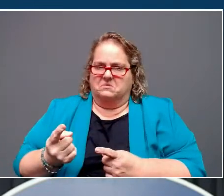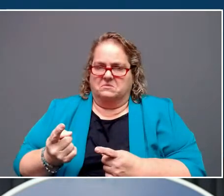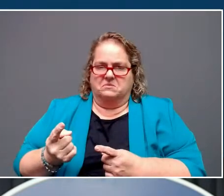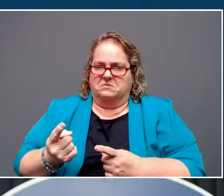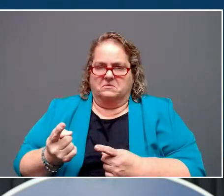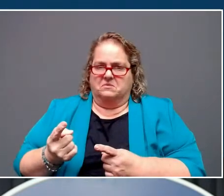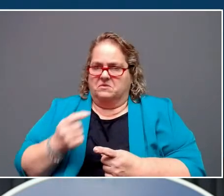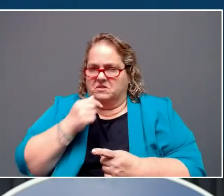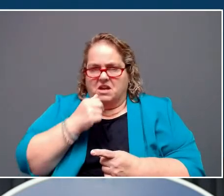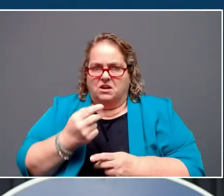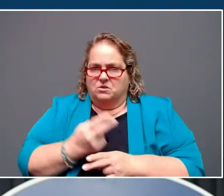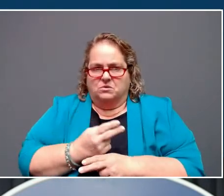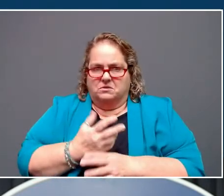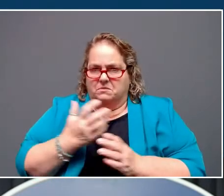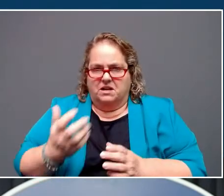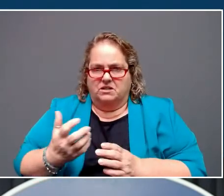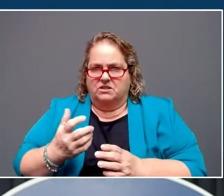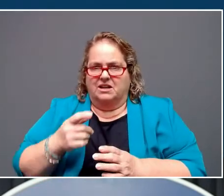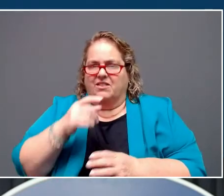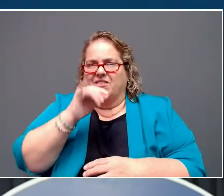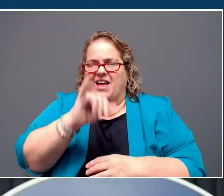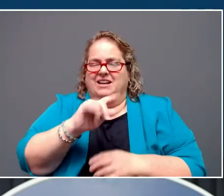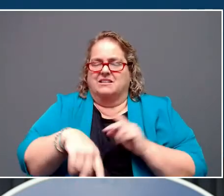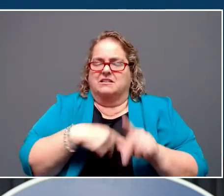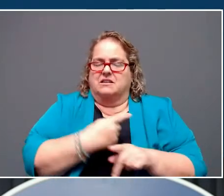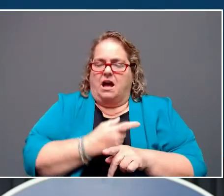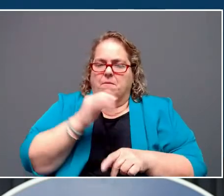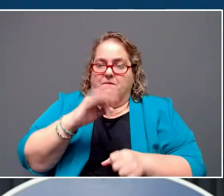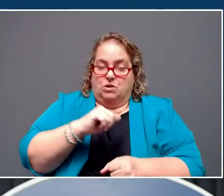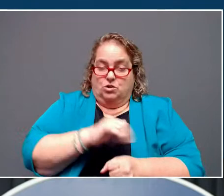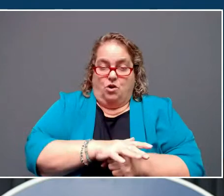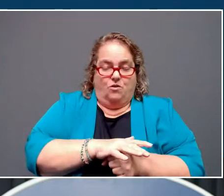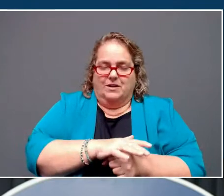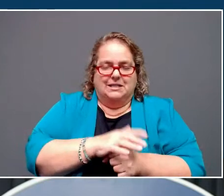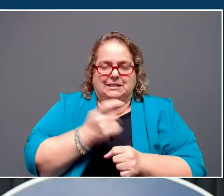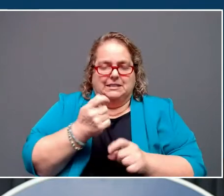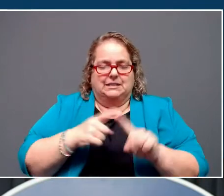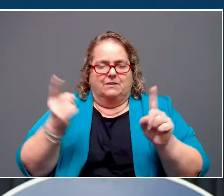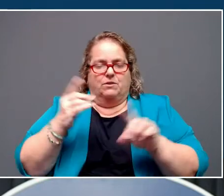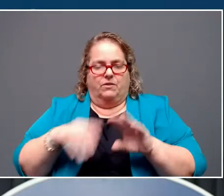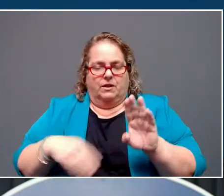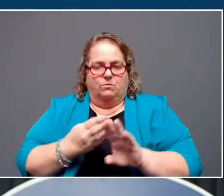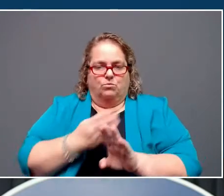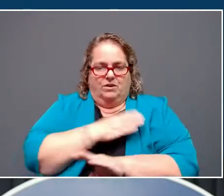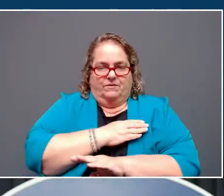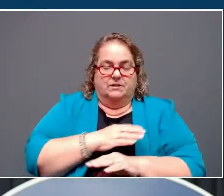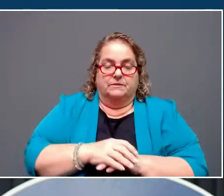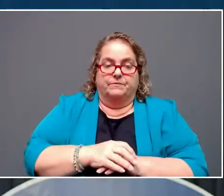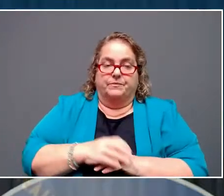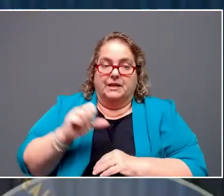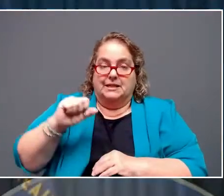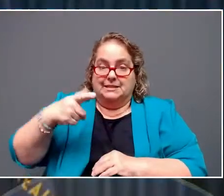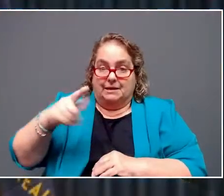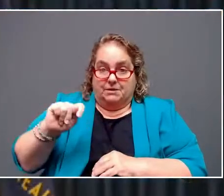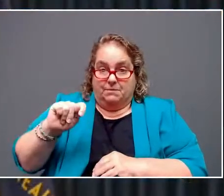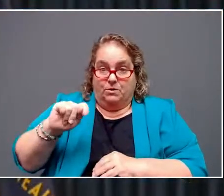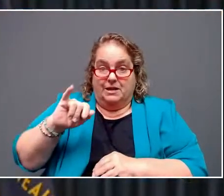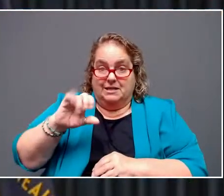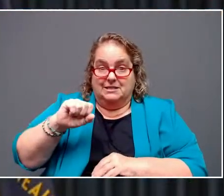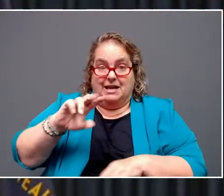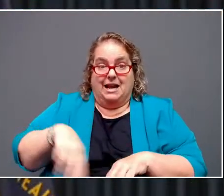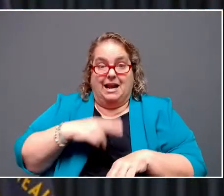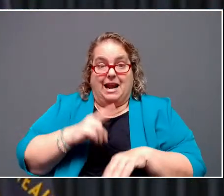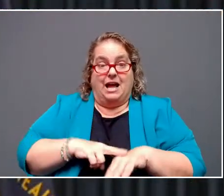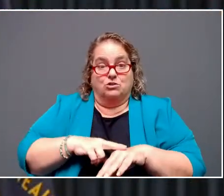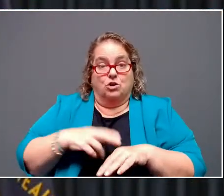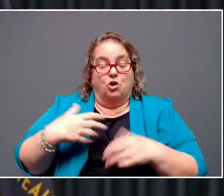this variant differs from the previous ones. September is also National Recovery Month, at a